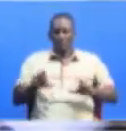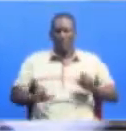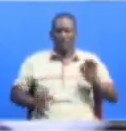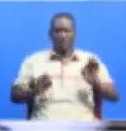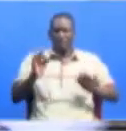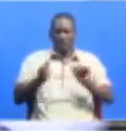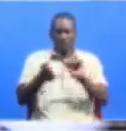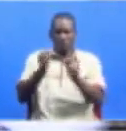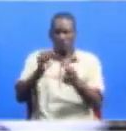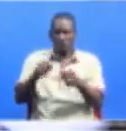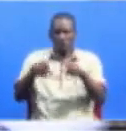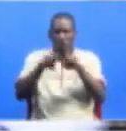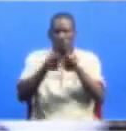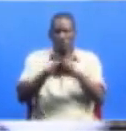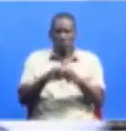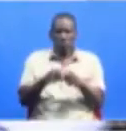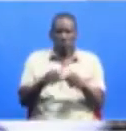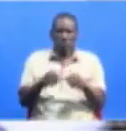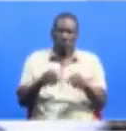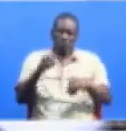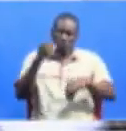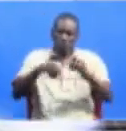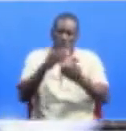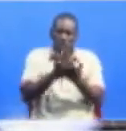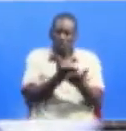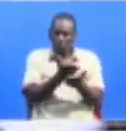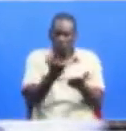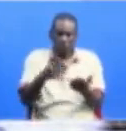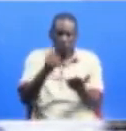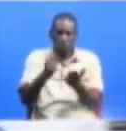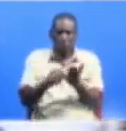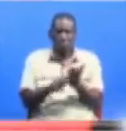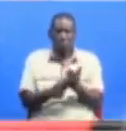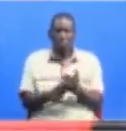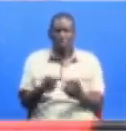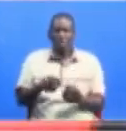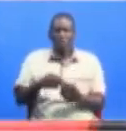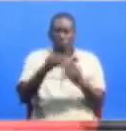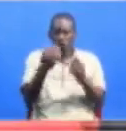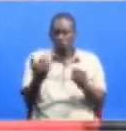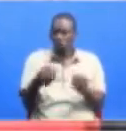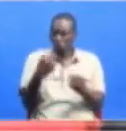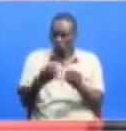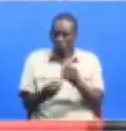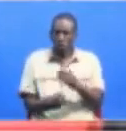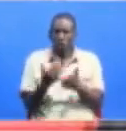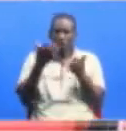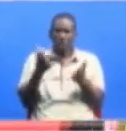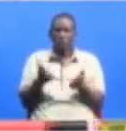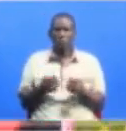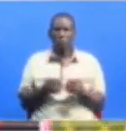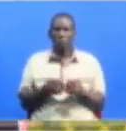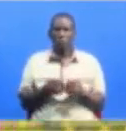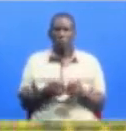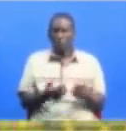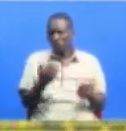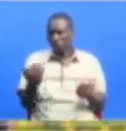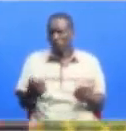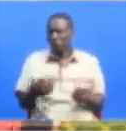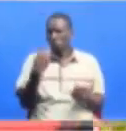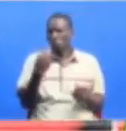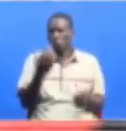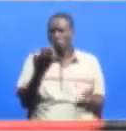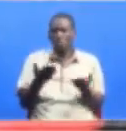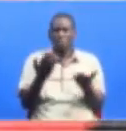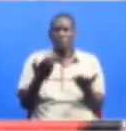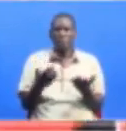Lifestyle change is also attributed to some of these complications. Especially watoto ambao tunakuza sasa, kizazi cha sasa hivi, ni watoto ambao